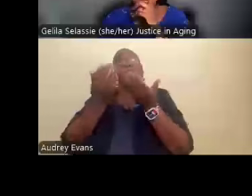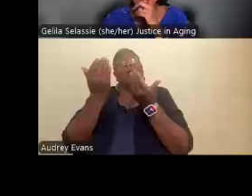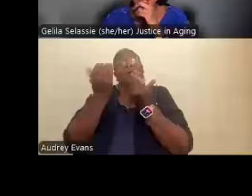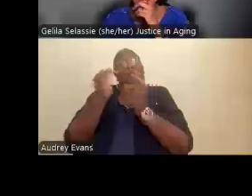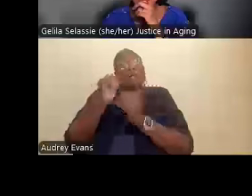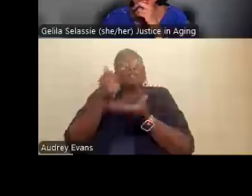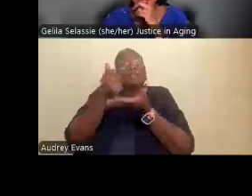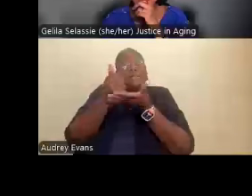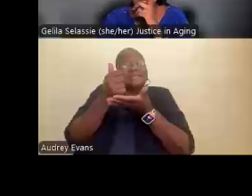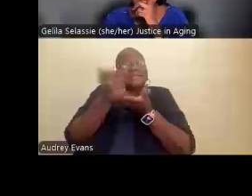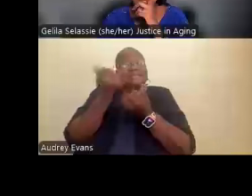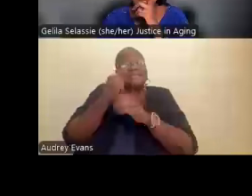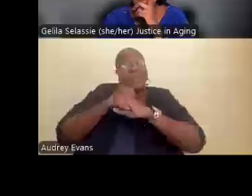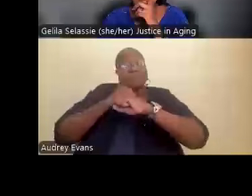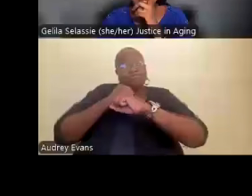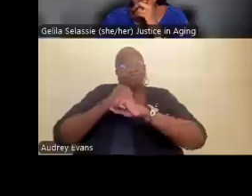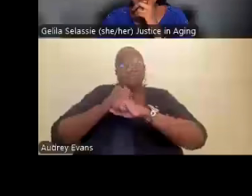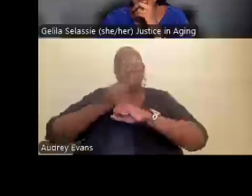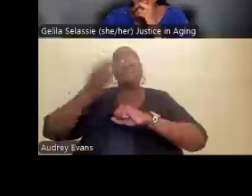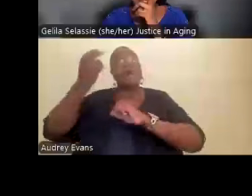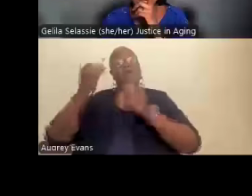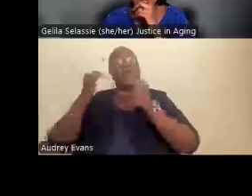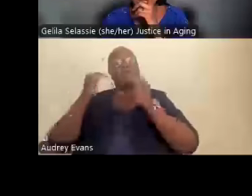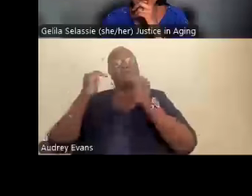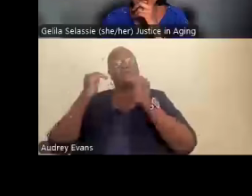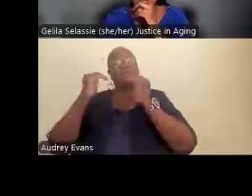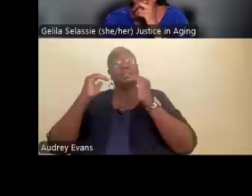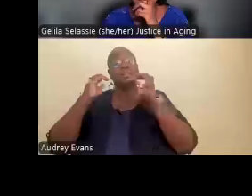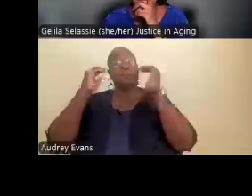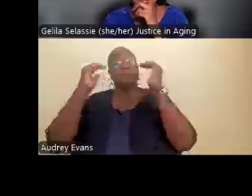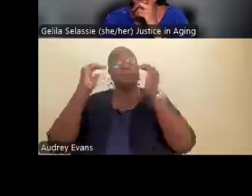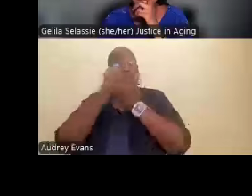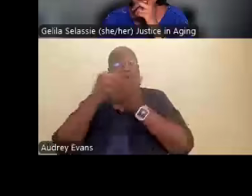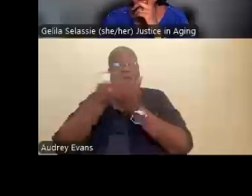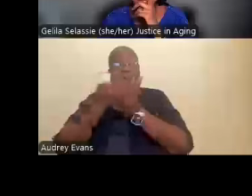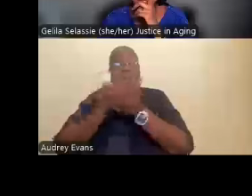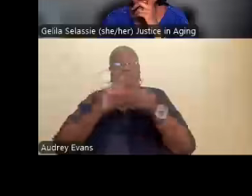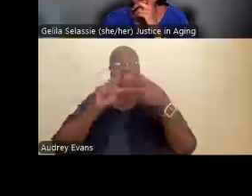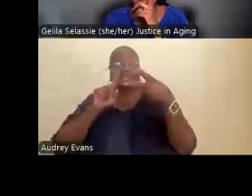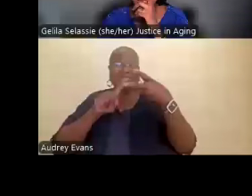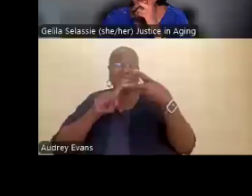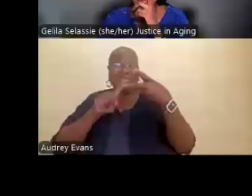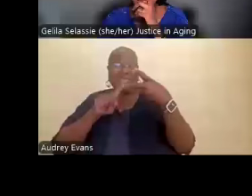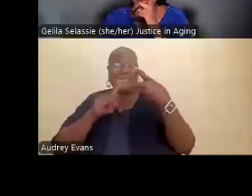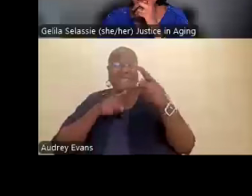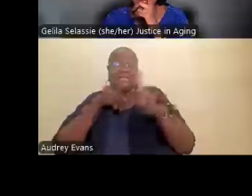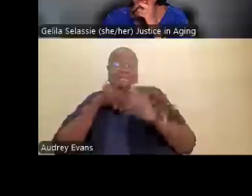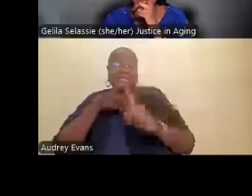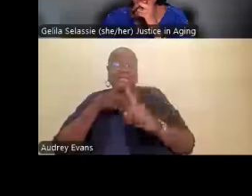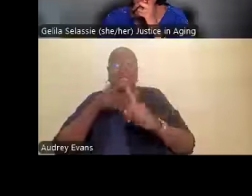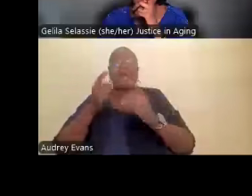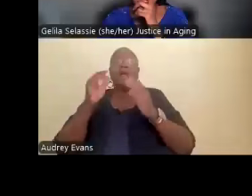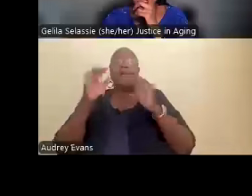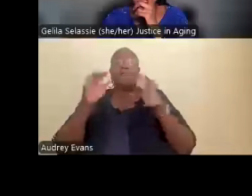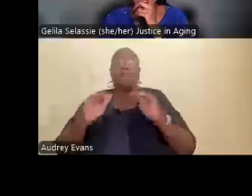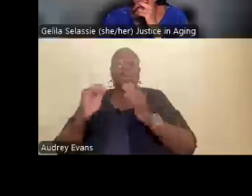have higher income limits. For example, the second program, Specified Low-Income Medicare